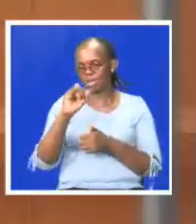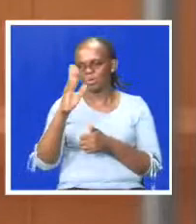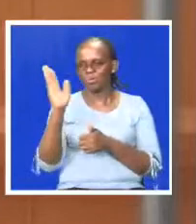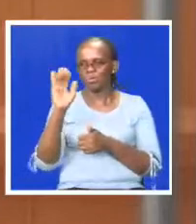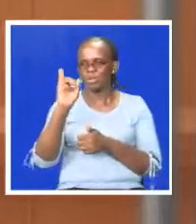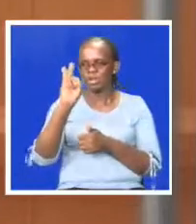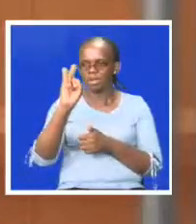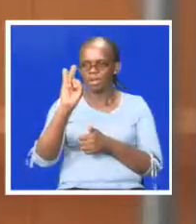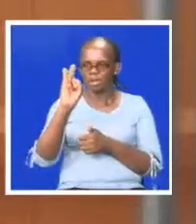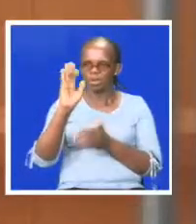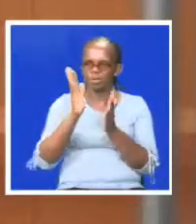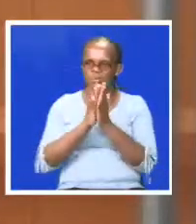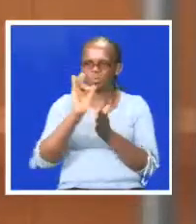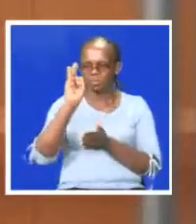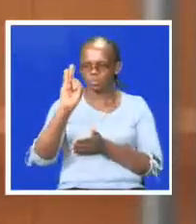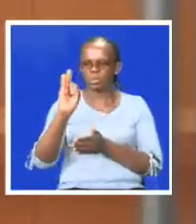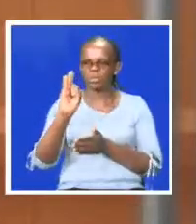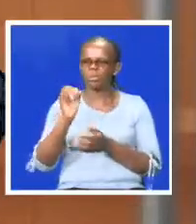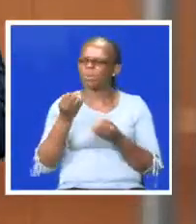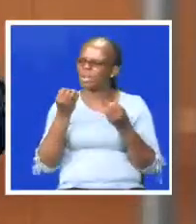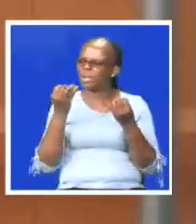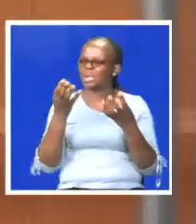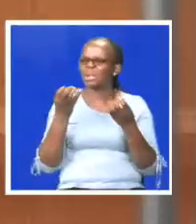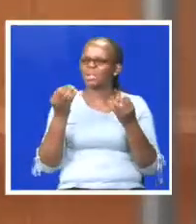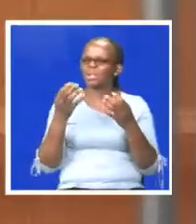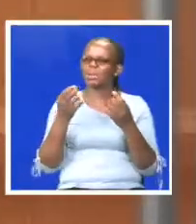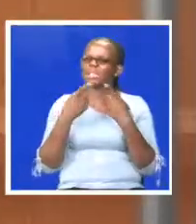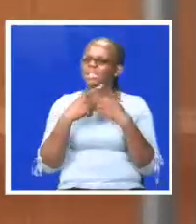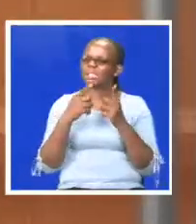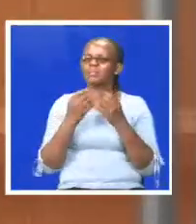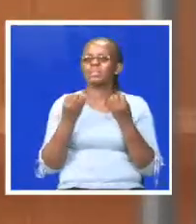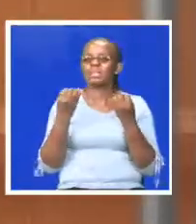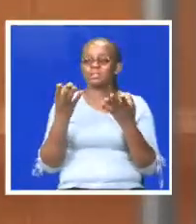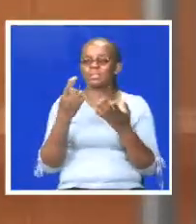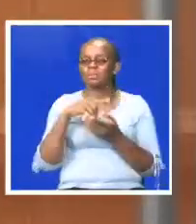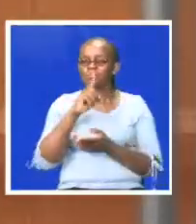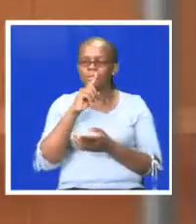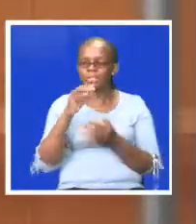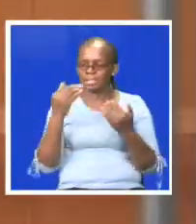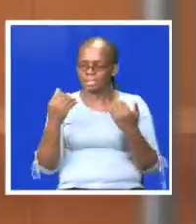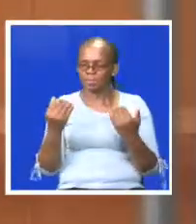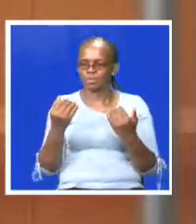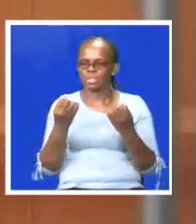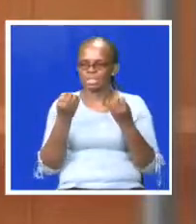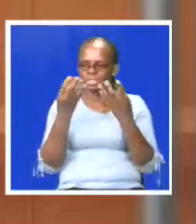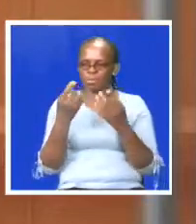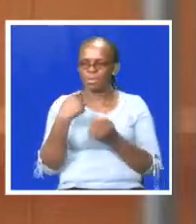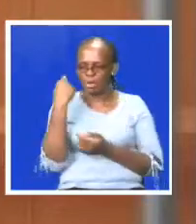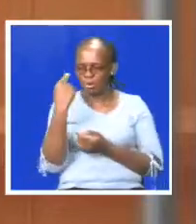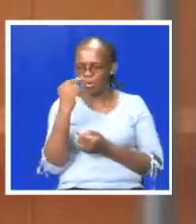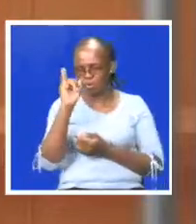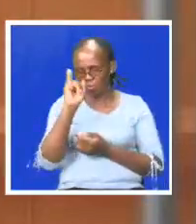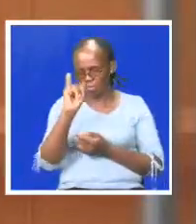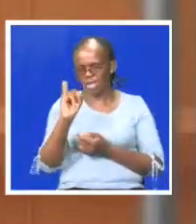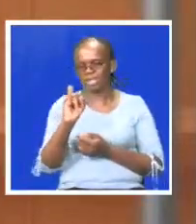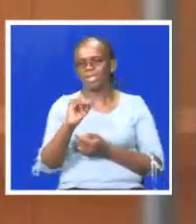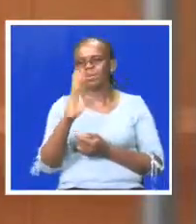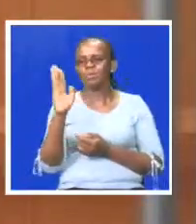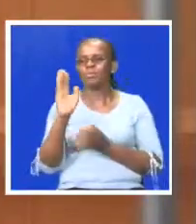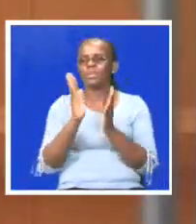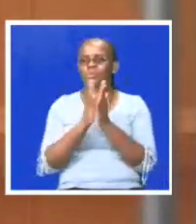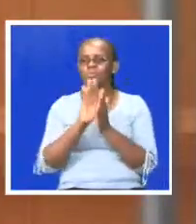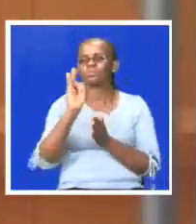We can count to so many numbers, but today I want us to count from number 1 up to number 12. And